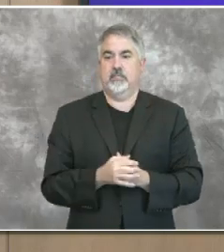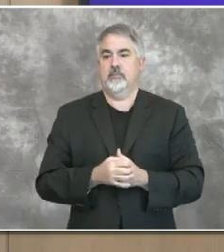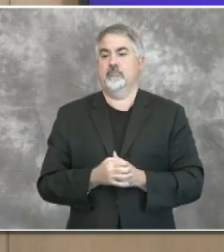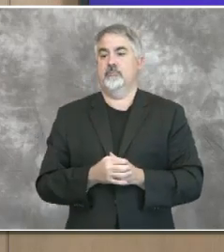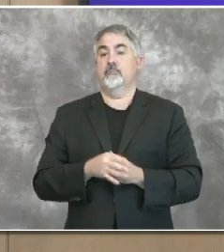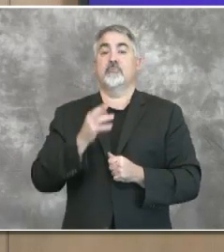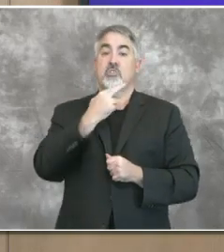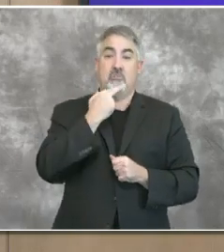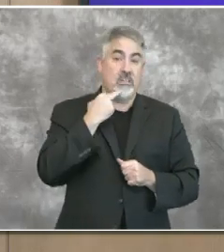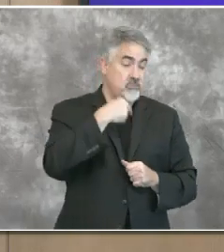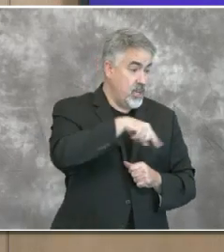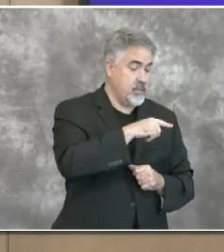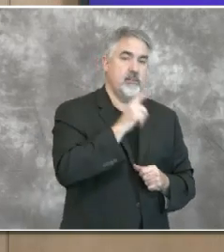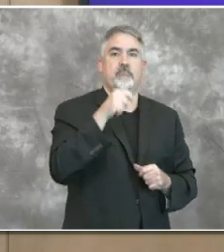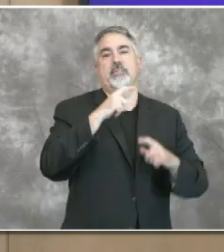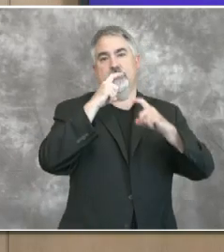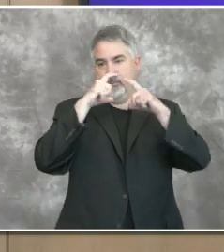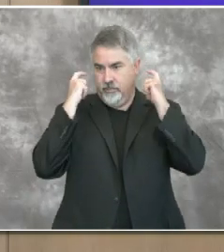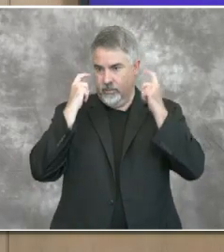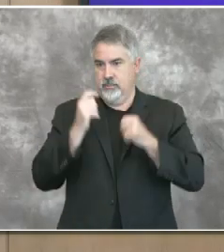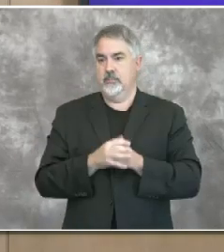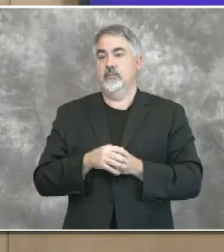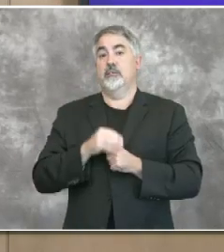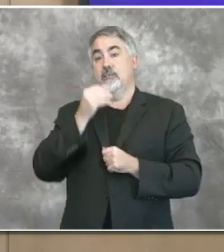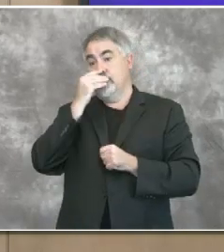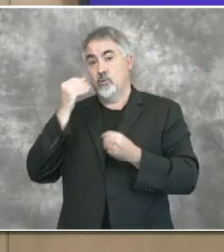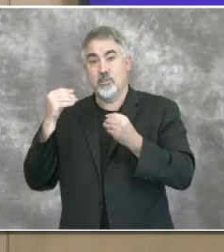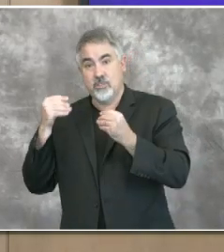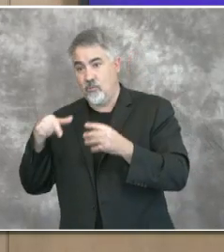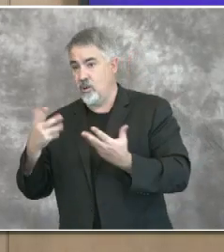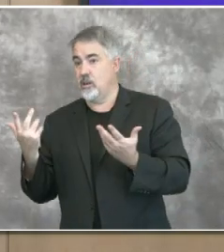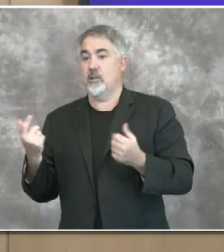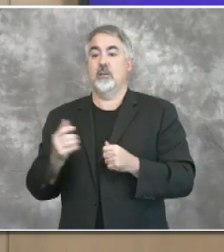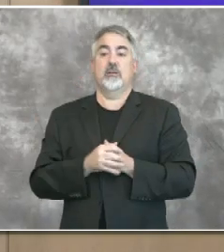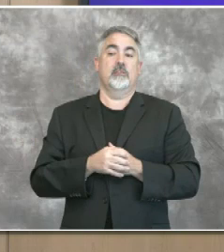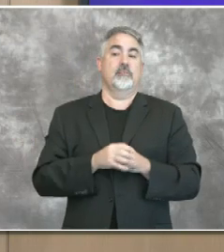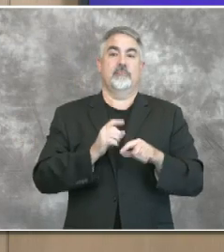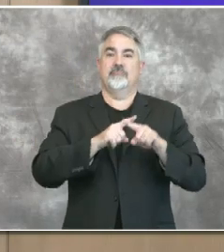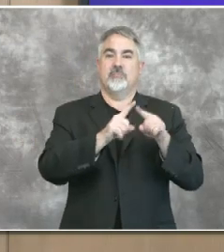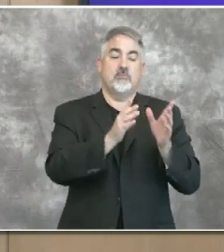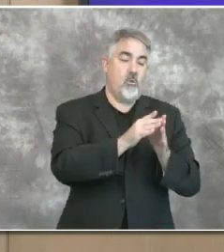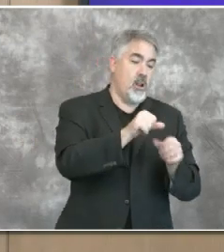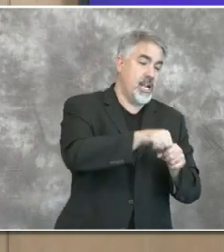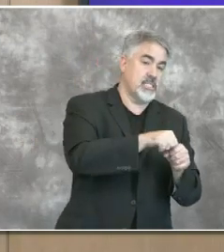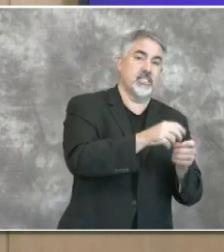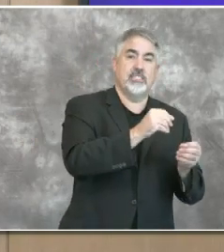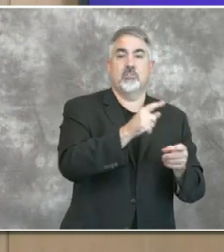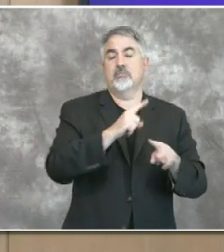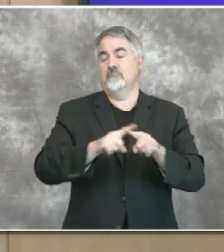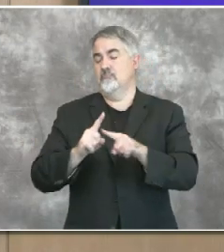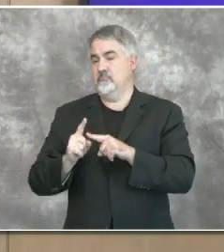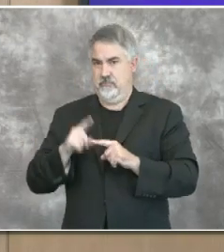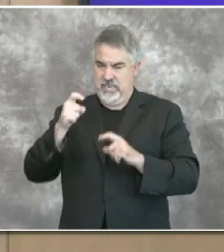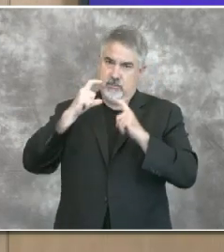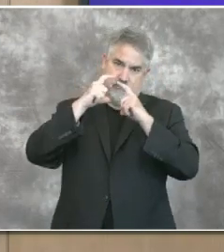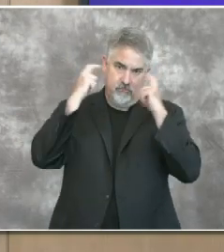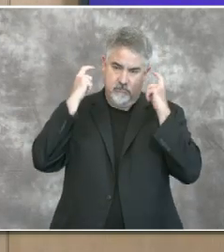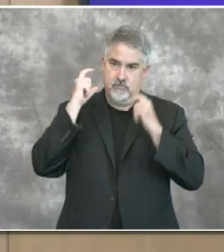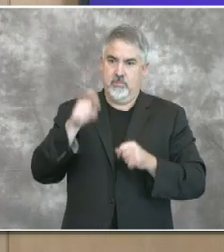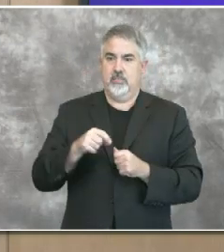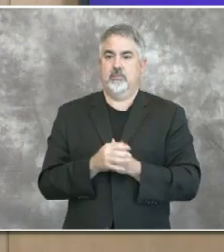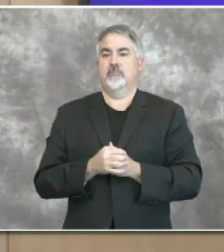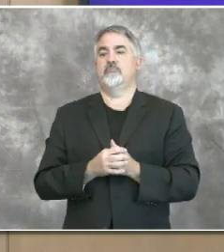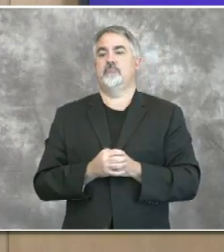stores, pharmacies, convenience stores, gas stations, and now banks and entities providing public transportation. This revised order will